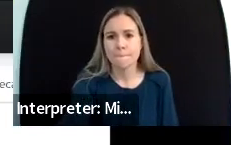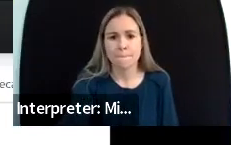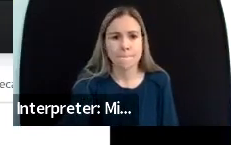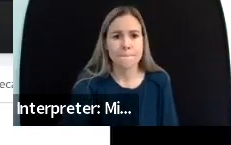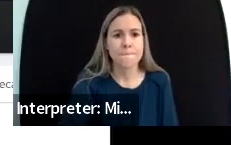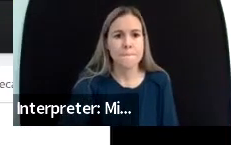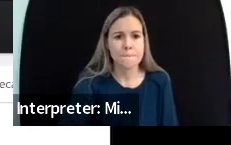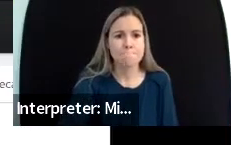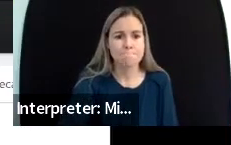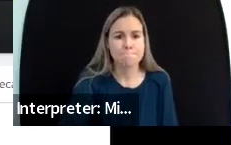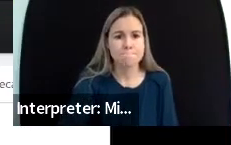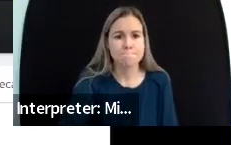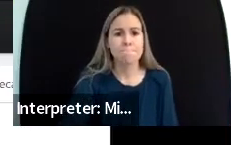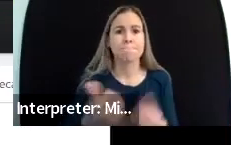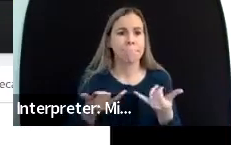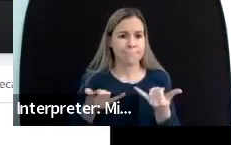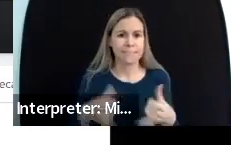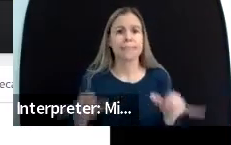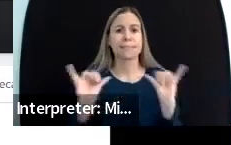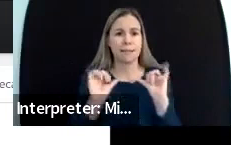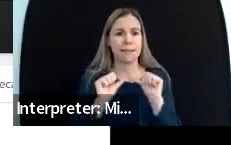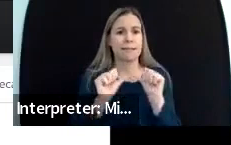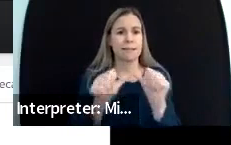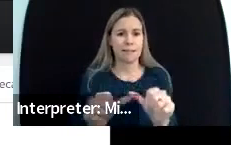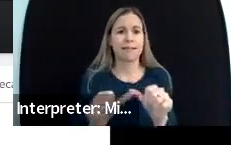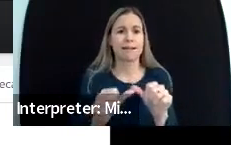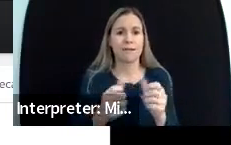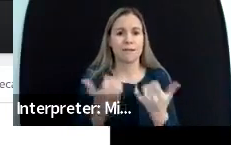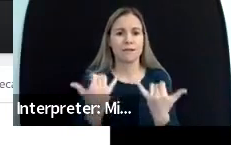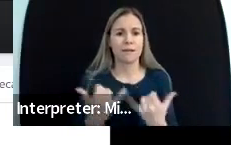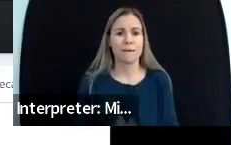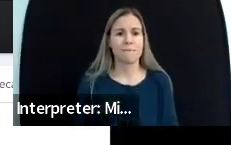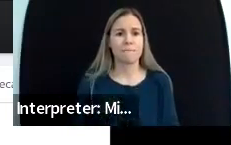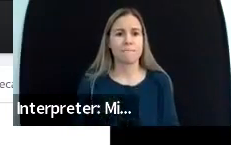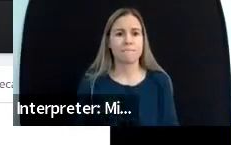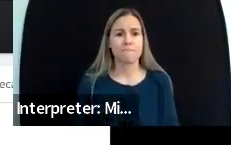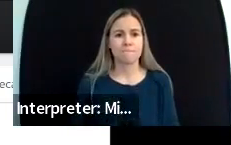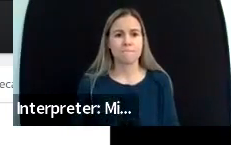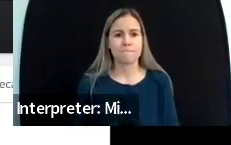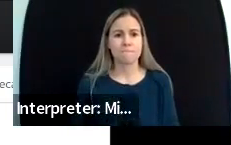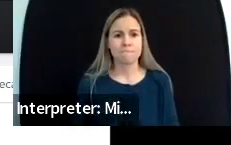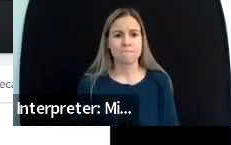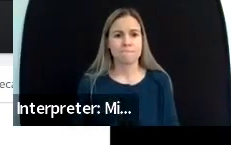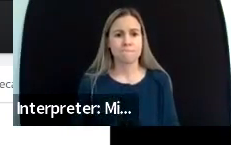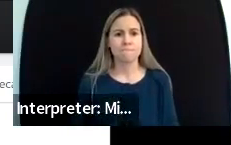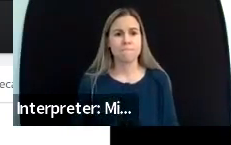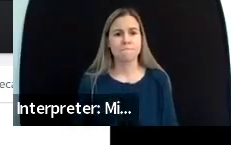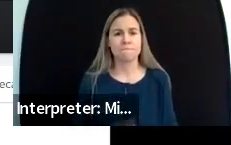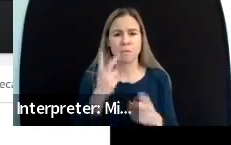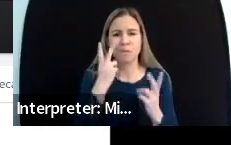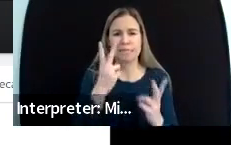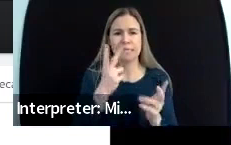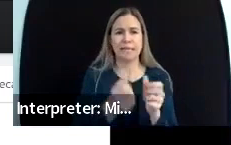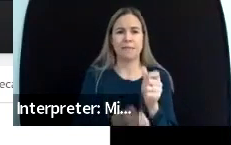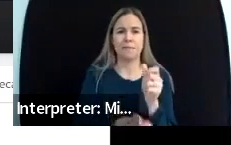So it's still, you can see that it's still going. Cool. But Great. you can kind of see the main ones here in